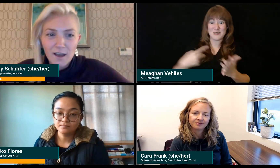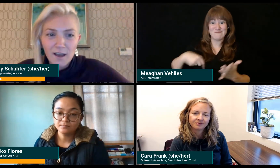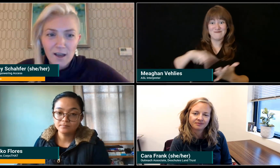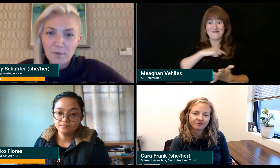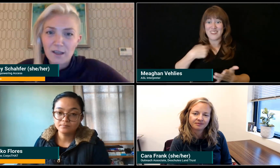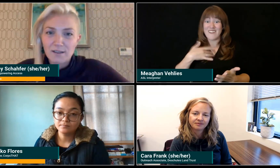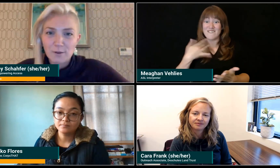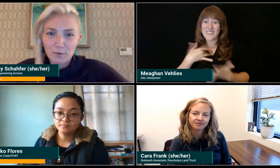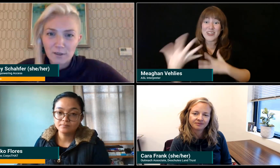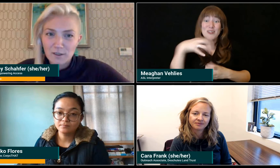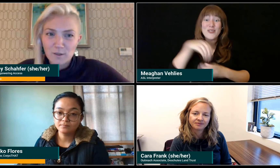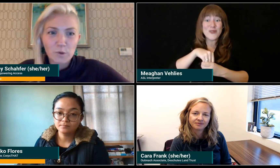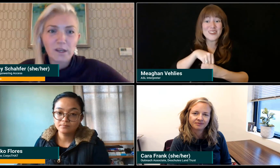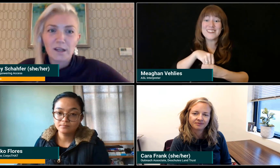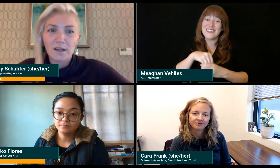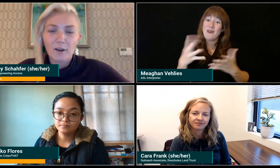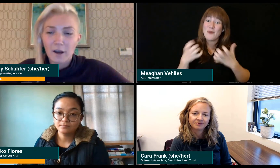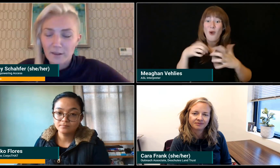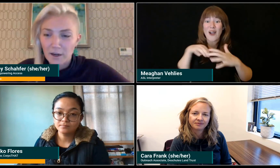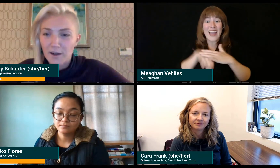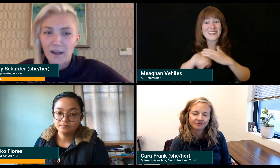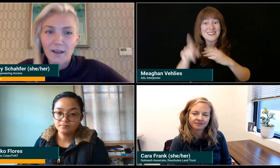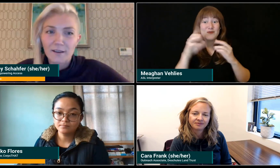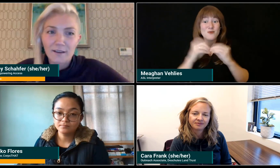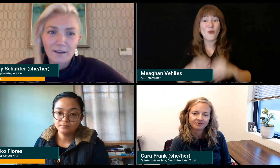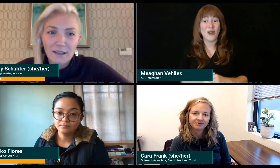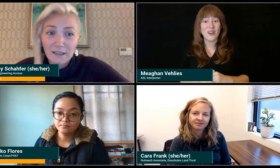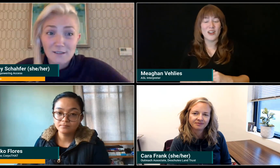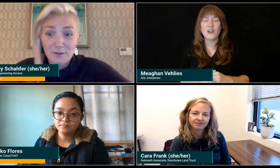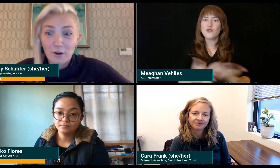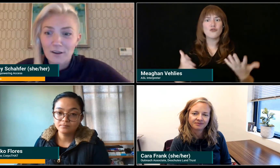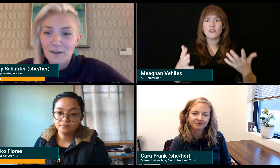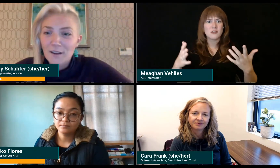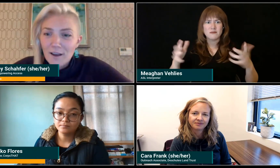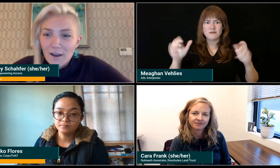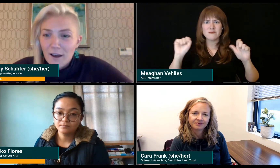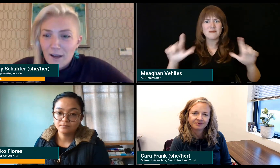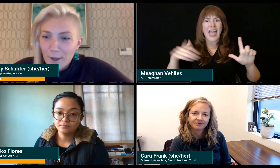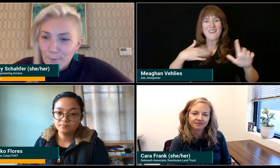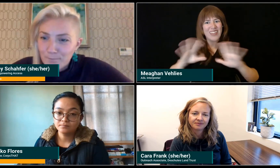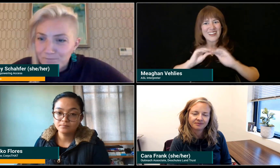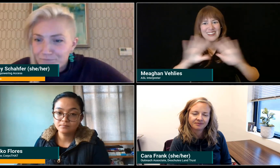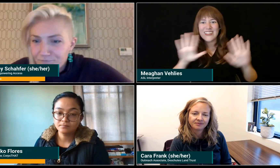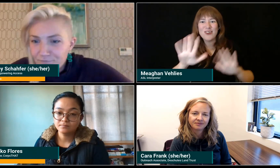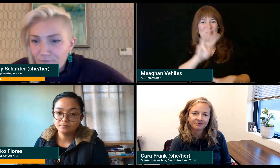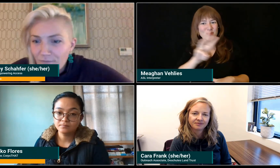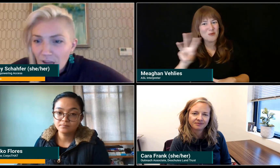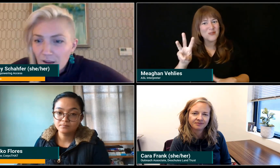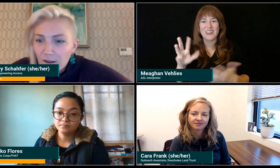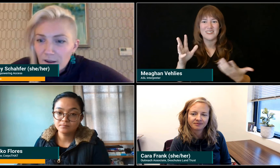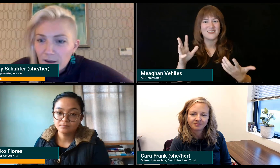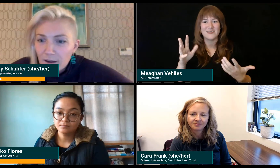it. And so really just putting it on there and getting started.